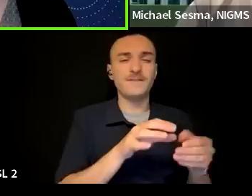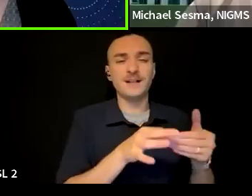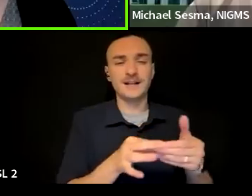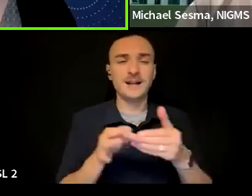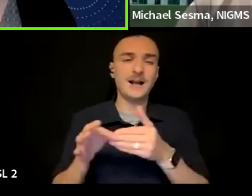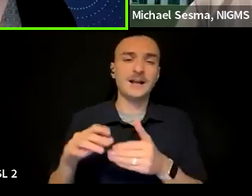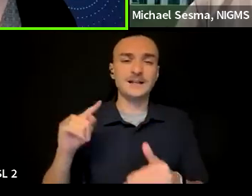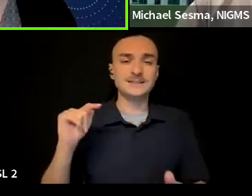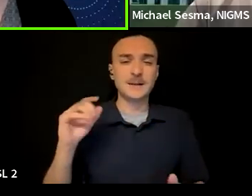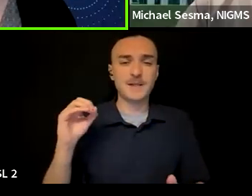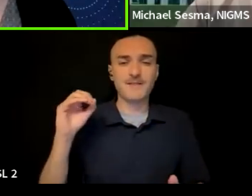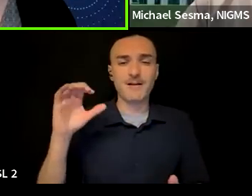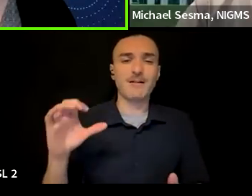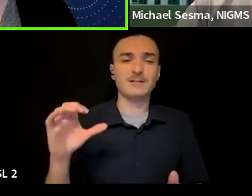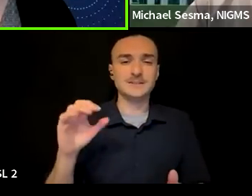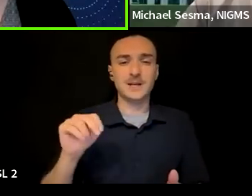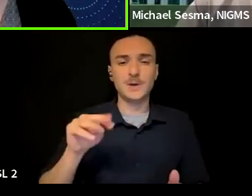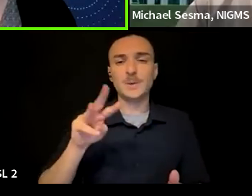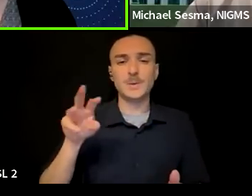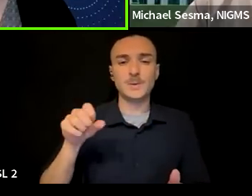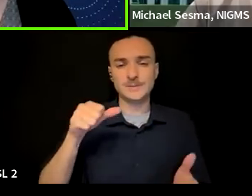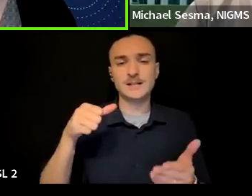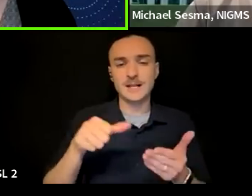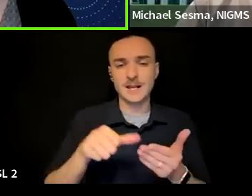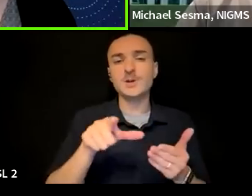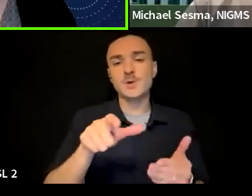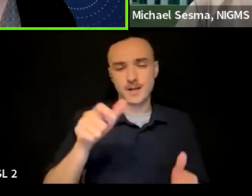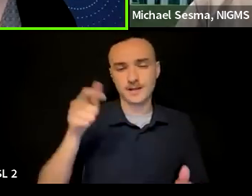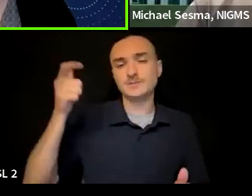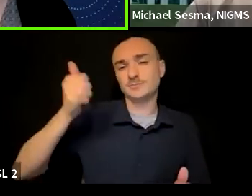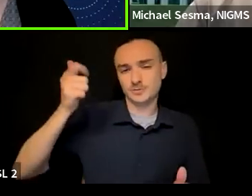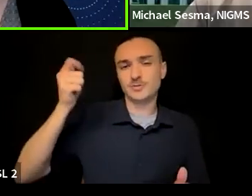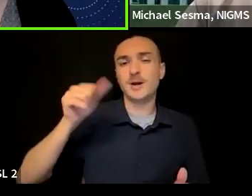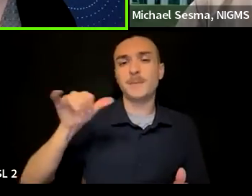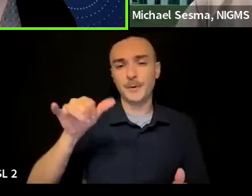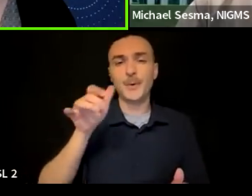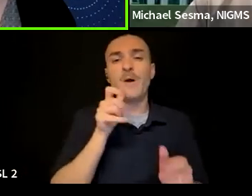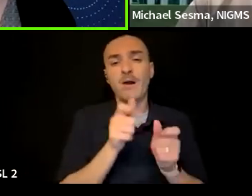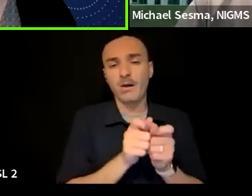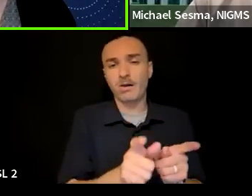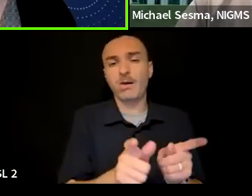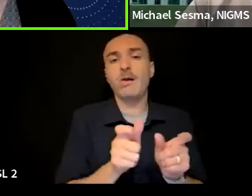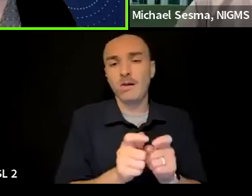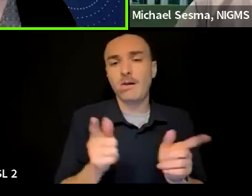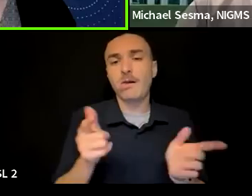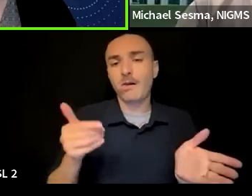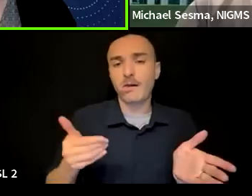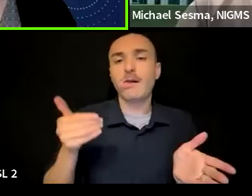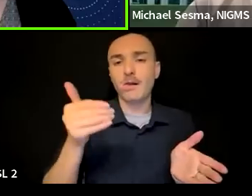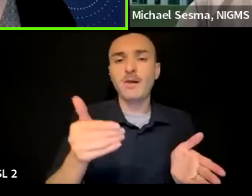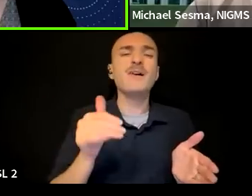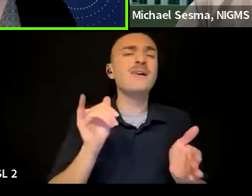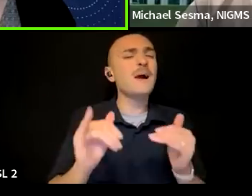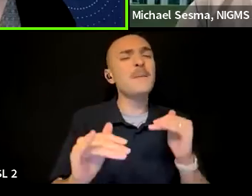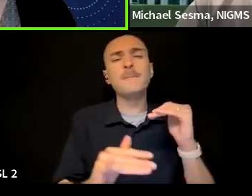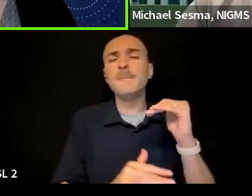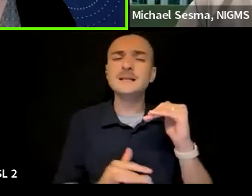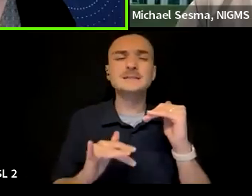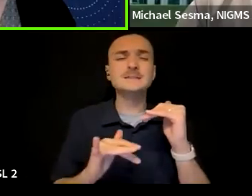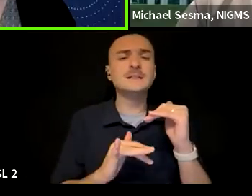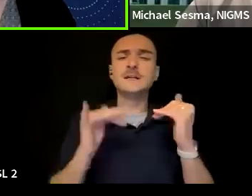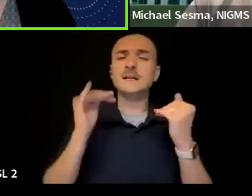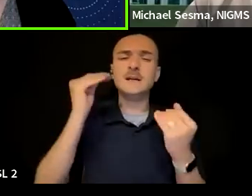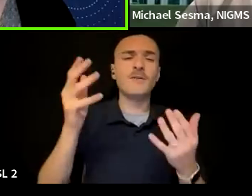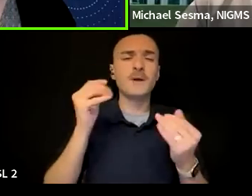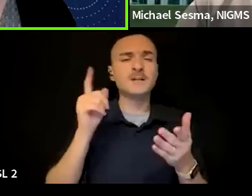is available that you can subscribe to as well. That's really where you're going to find that basic information that's going to apply to all the